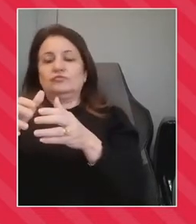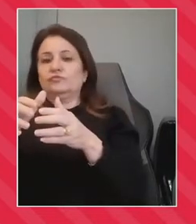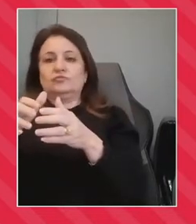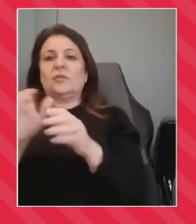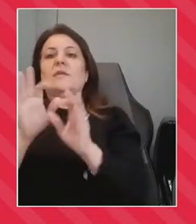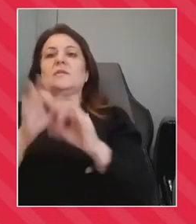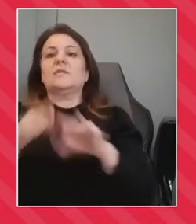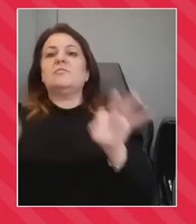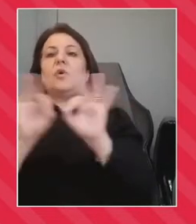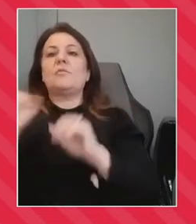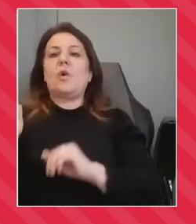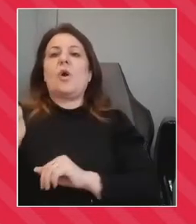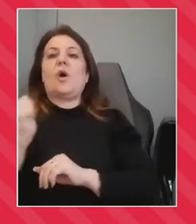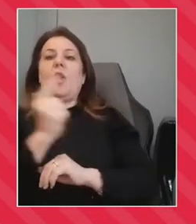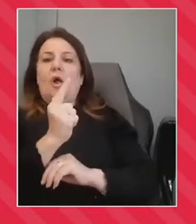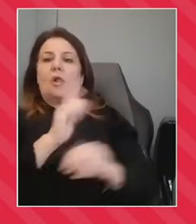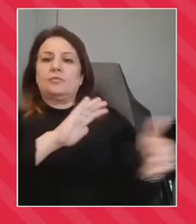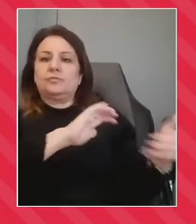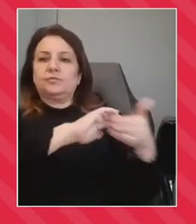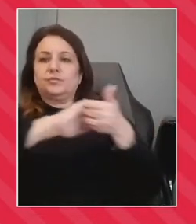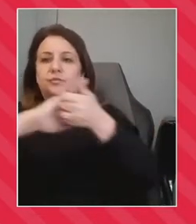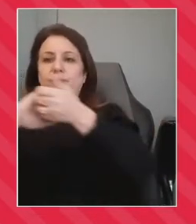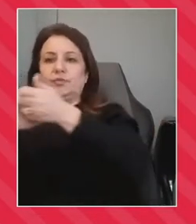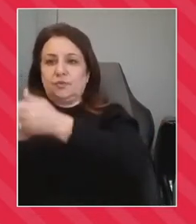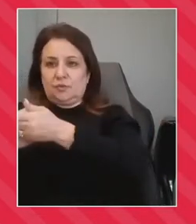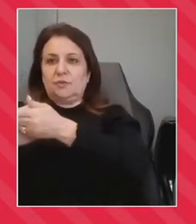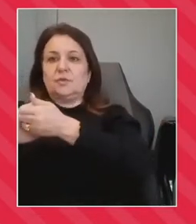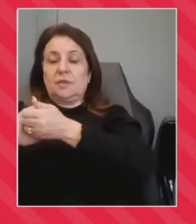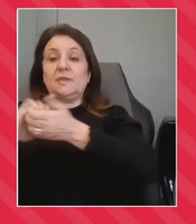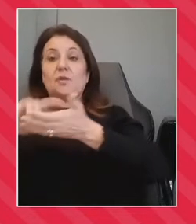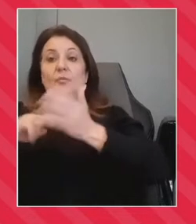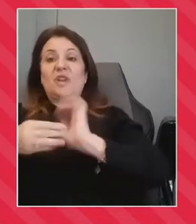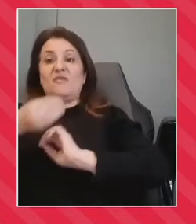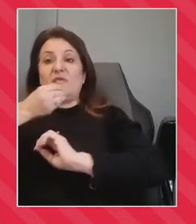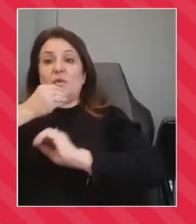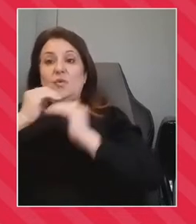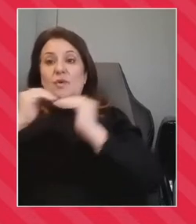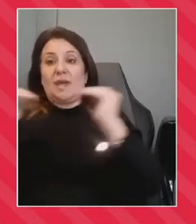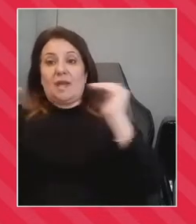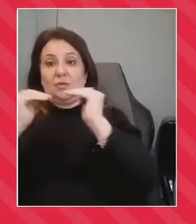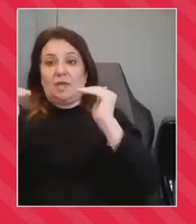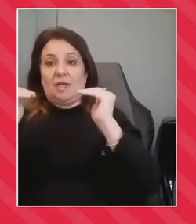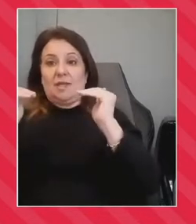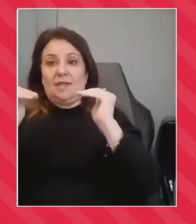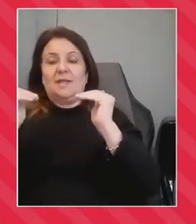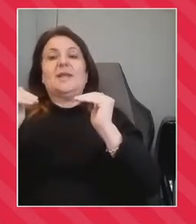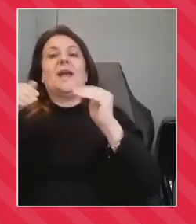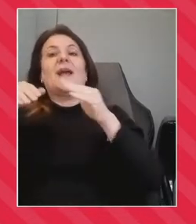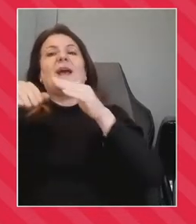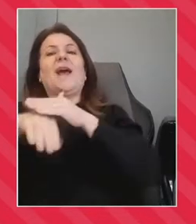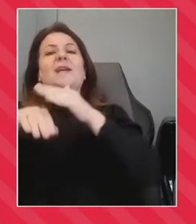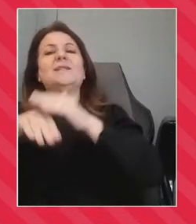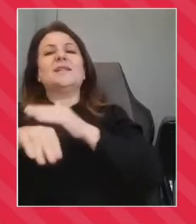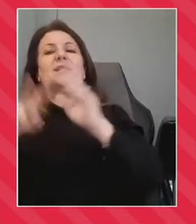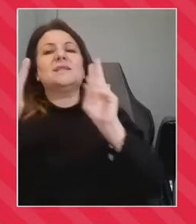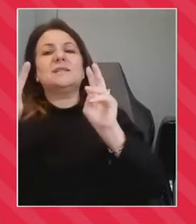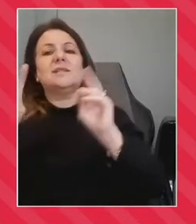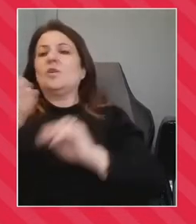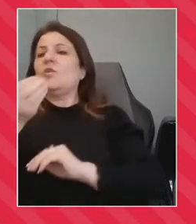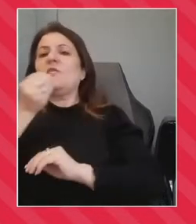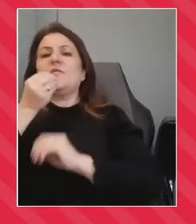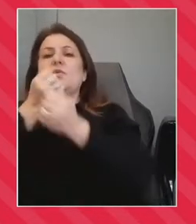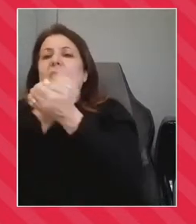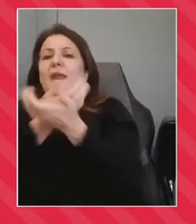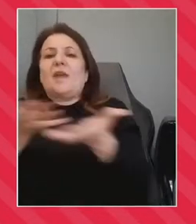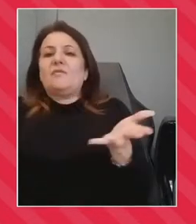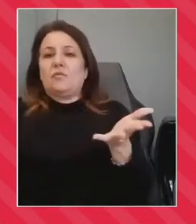on board. And so when we talk about food equity or we talk about access, food is everywhere. But